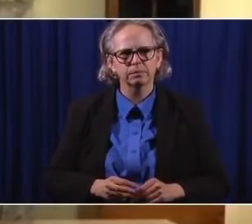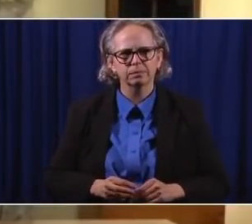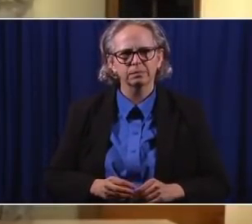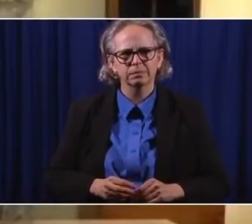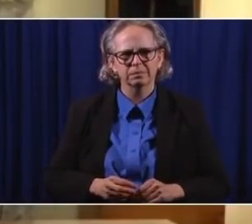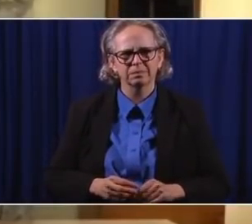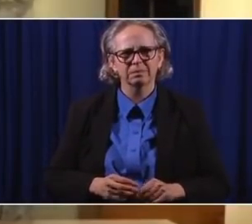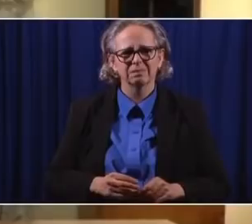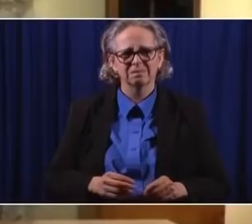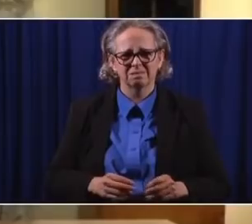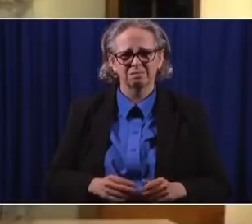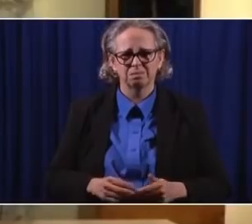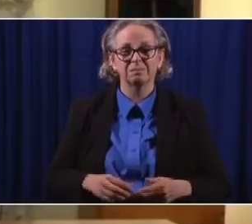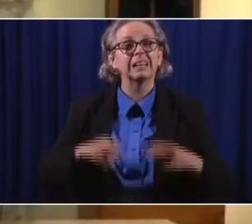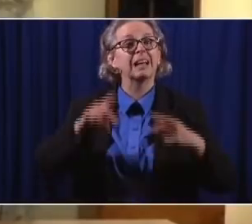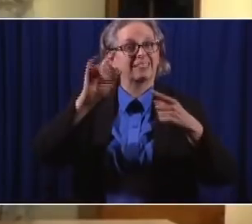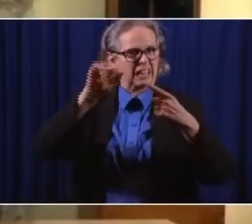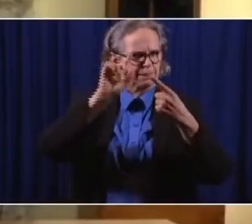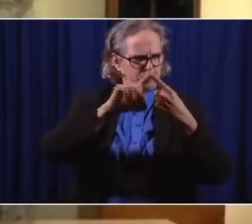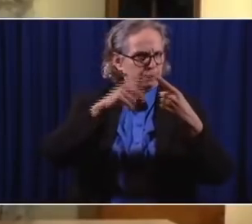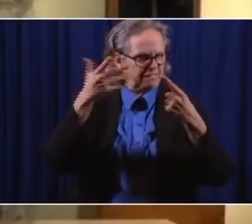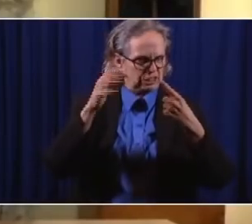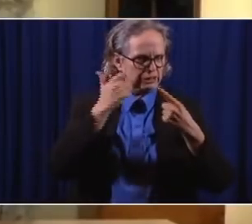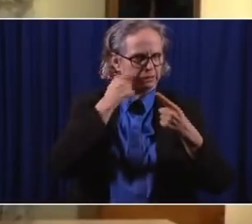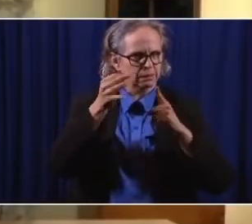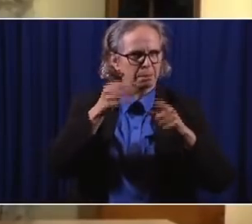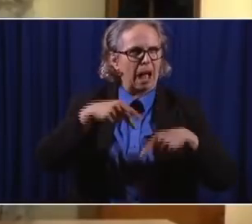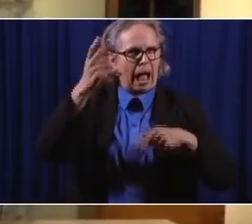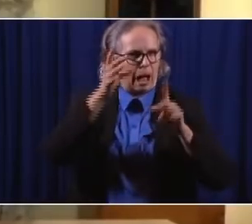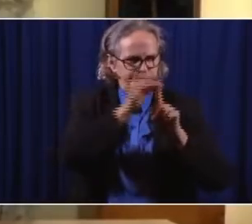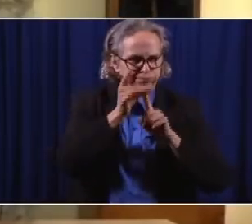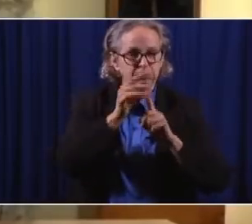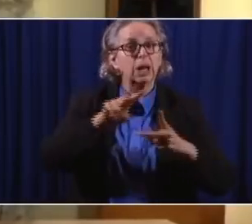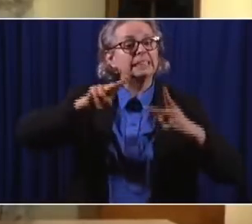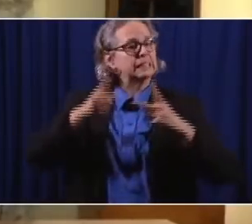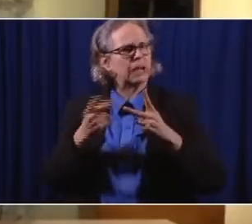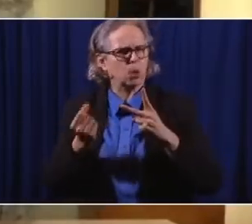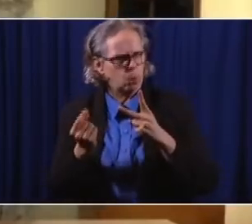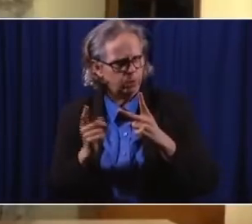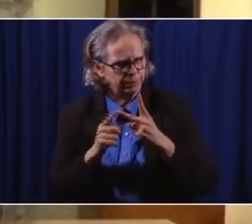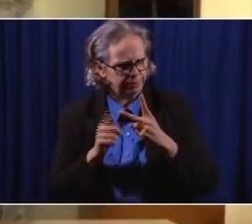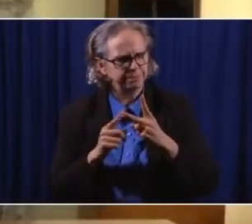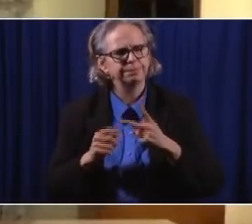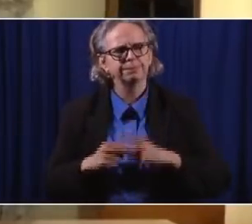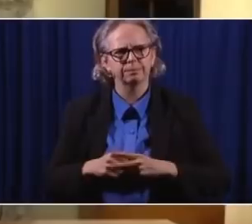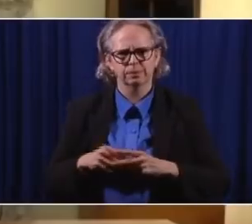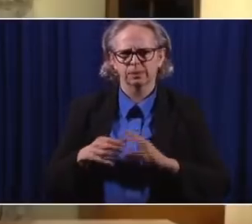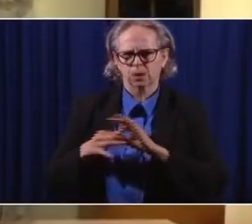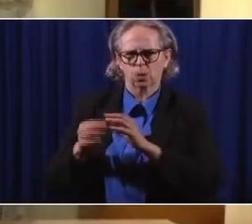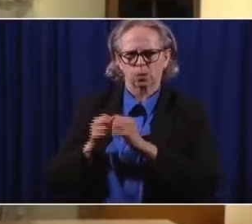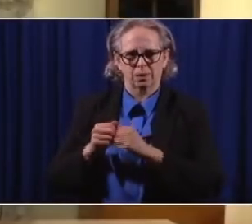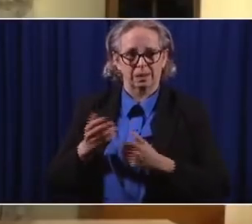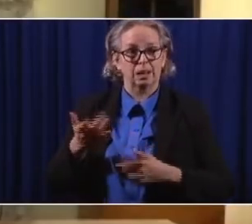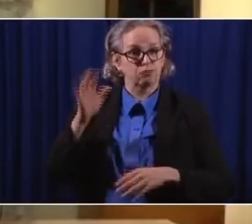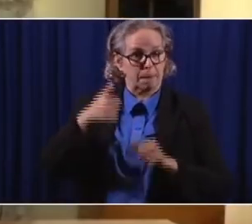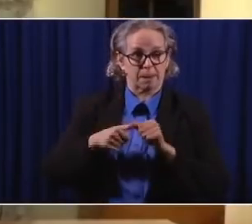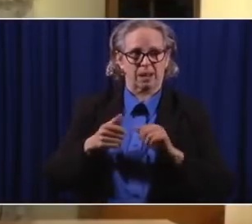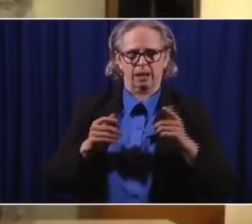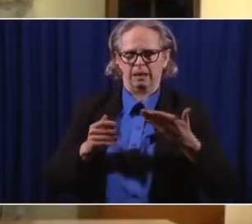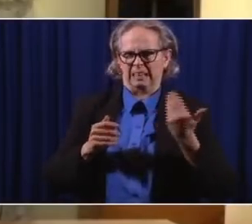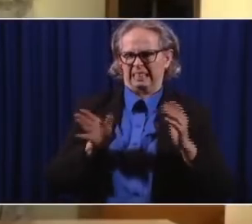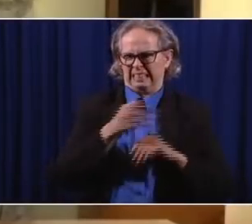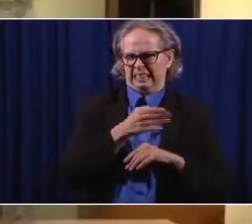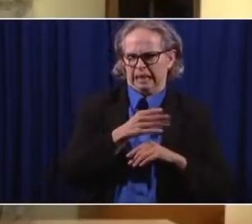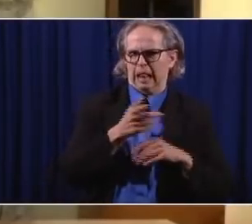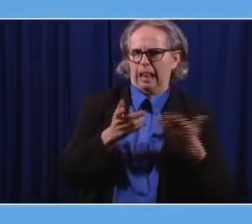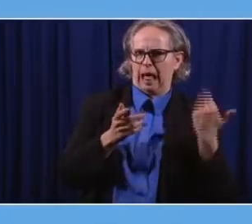other big indicator, which is our color slide. And you can see this is where we were last week. And this is where